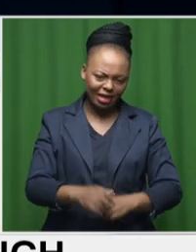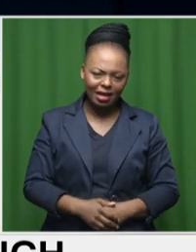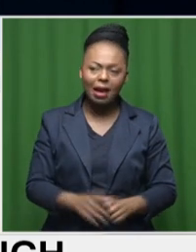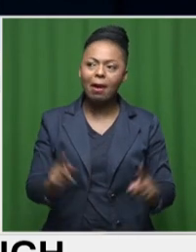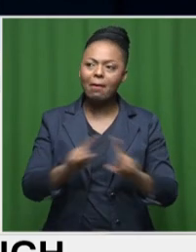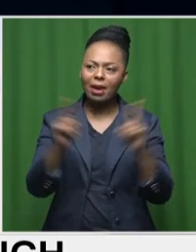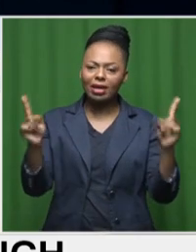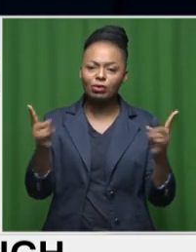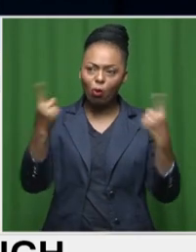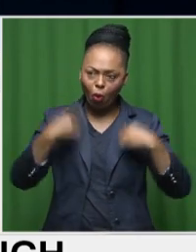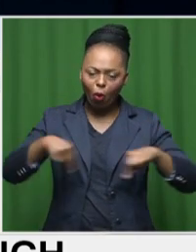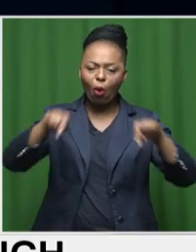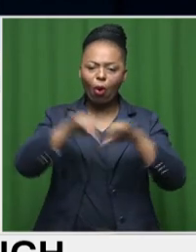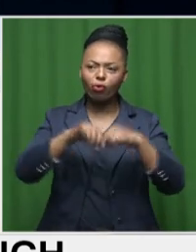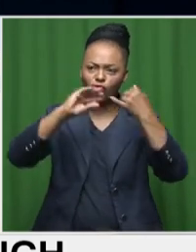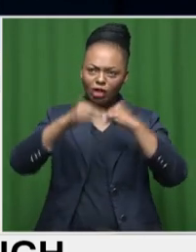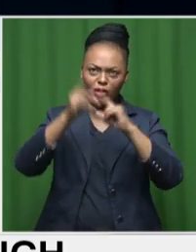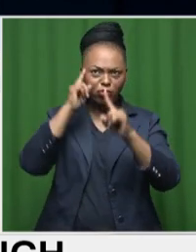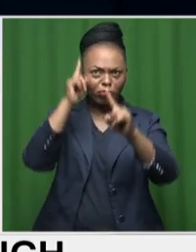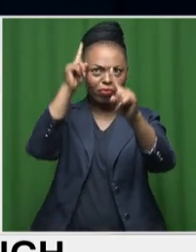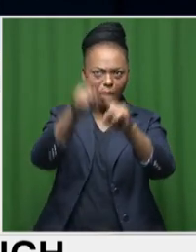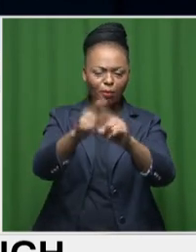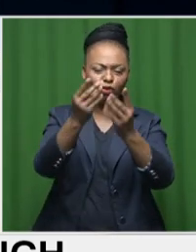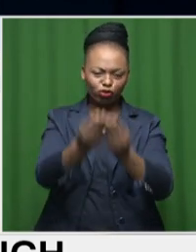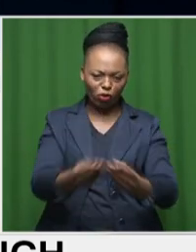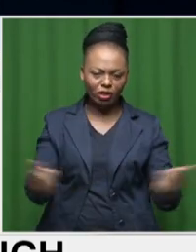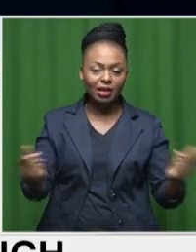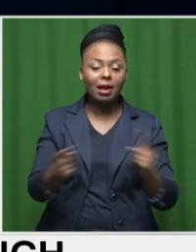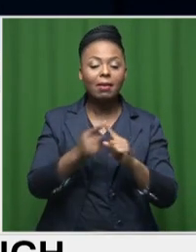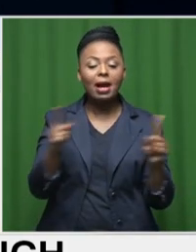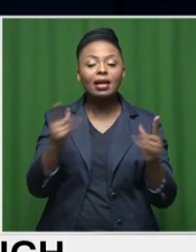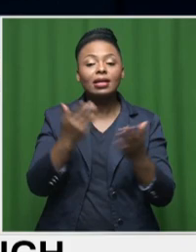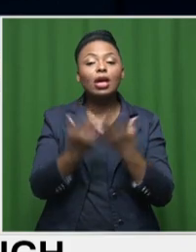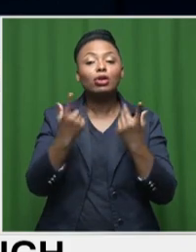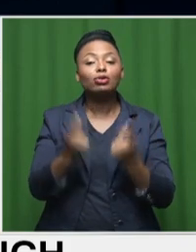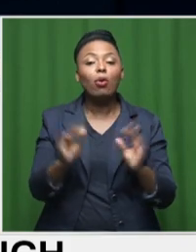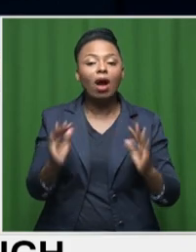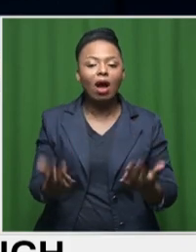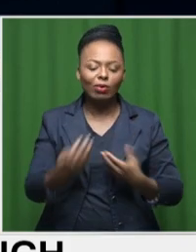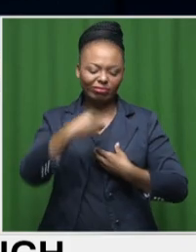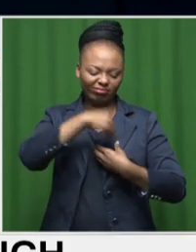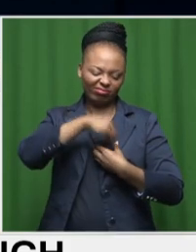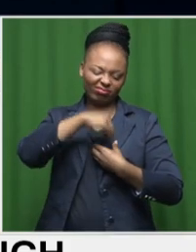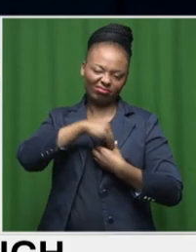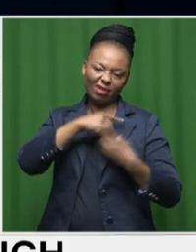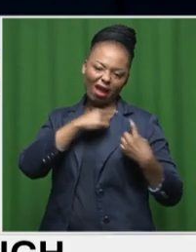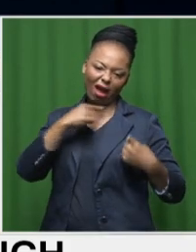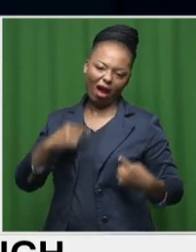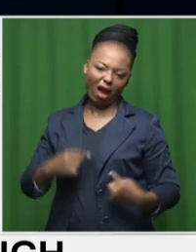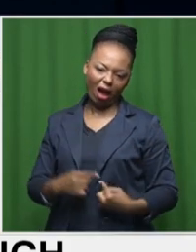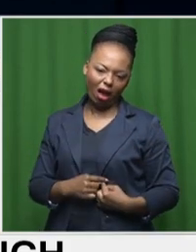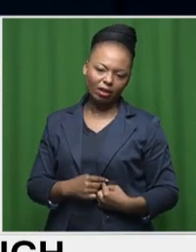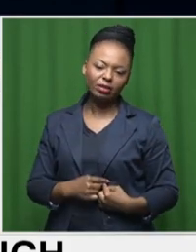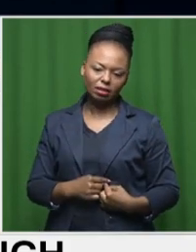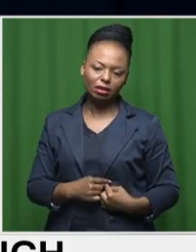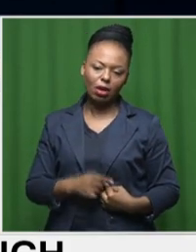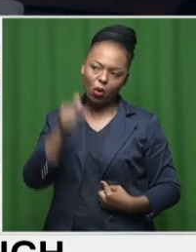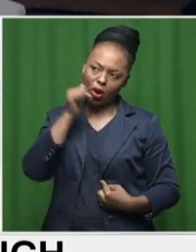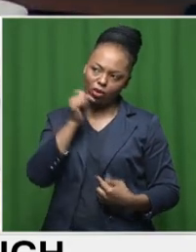simple solutions, but you can only do it from the heart. And as Jem mentions, you know, when you share